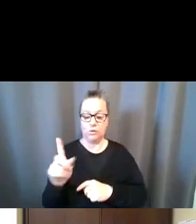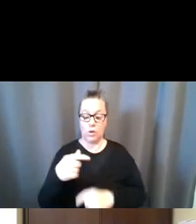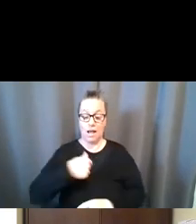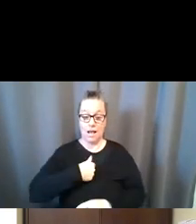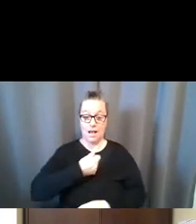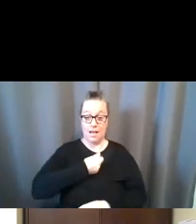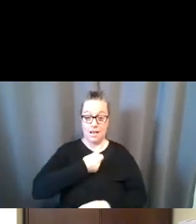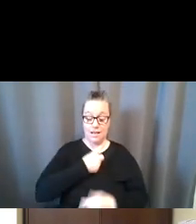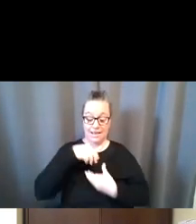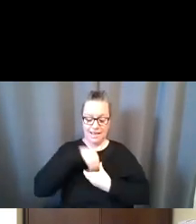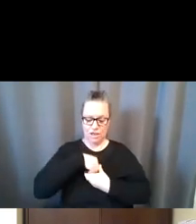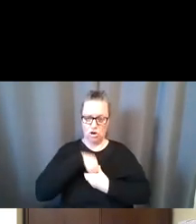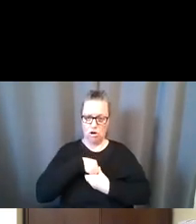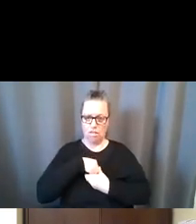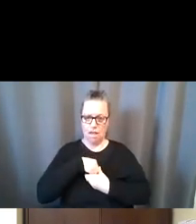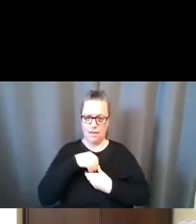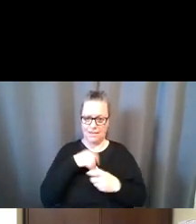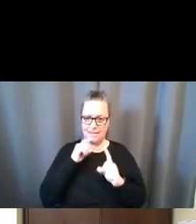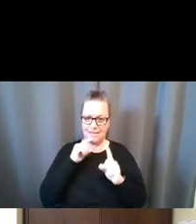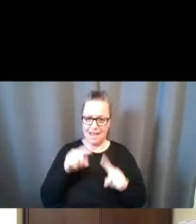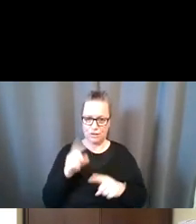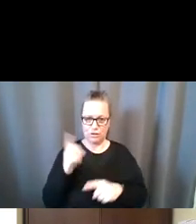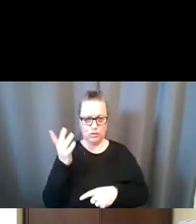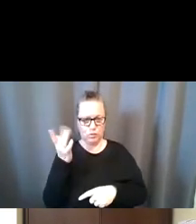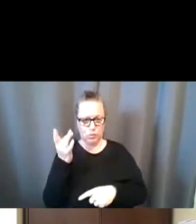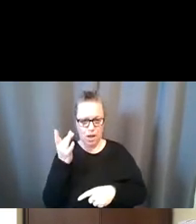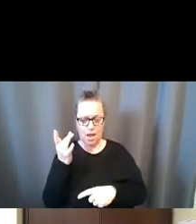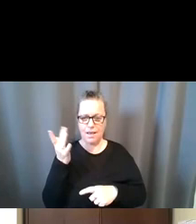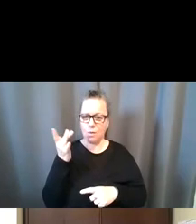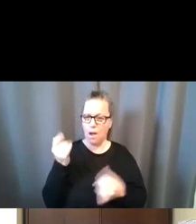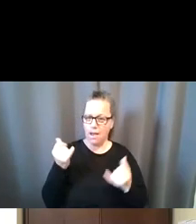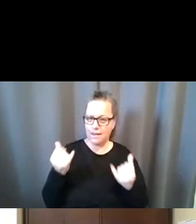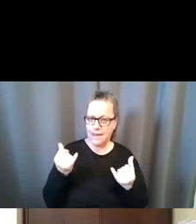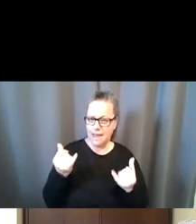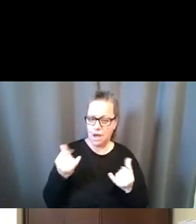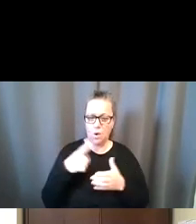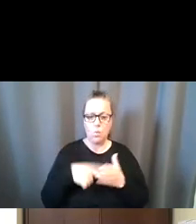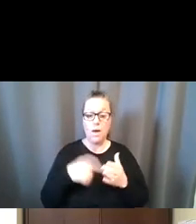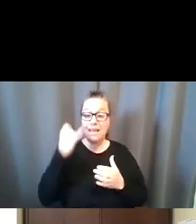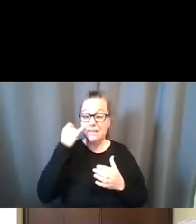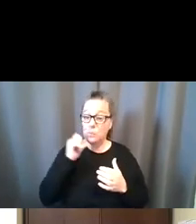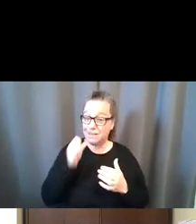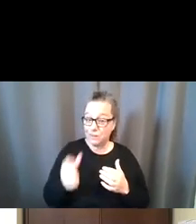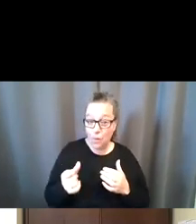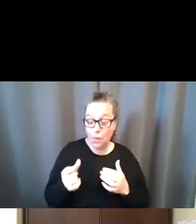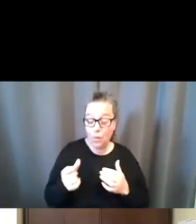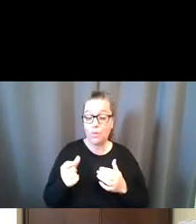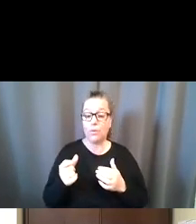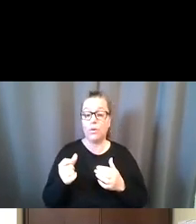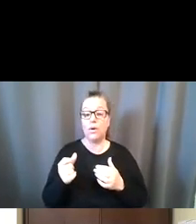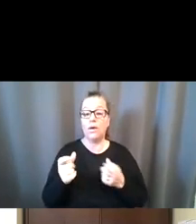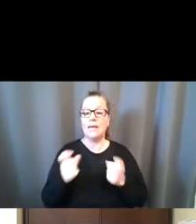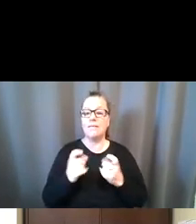personally internalize the answers to why now, what if we don't, and given